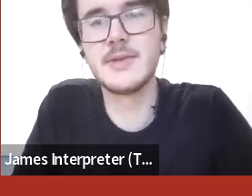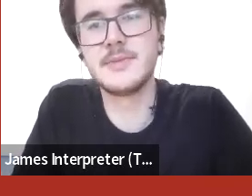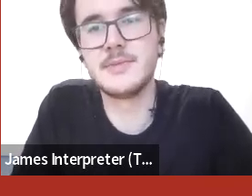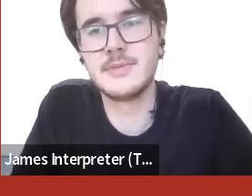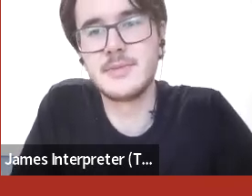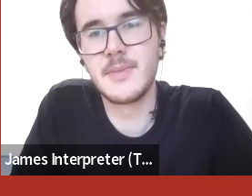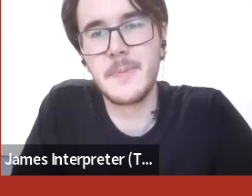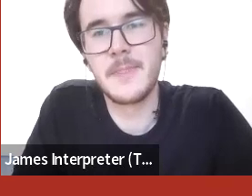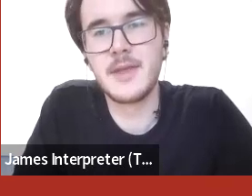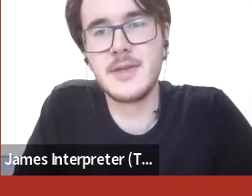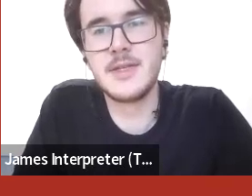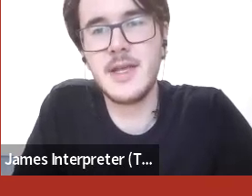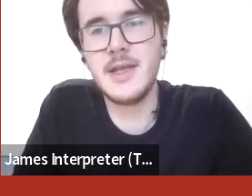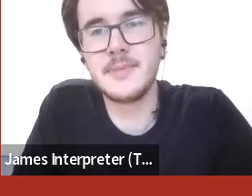C,